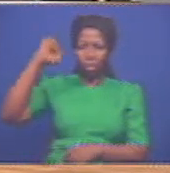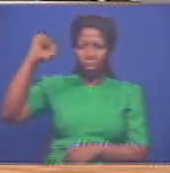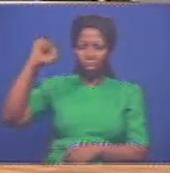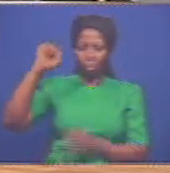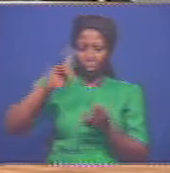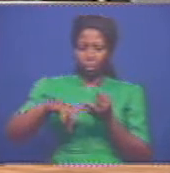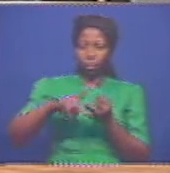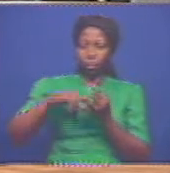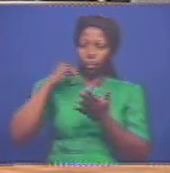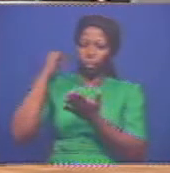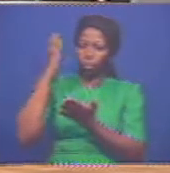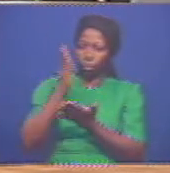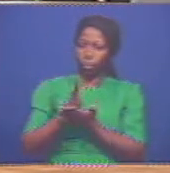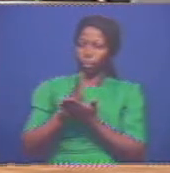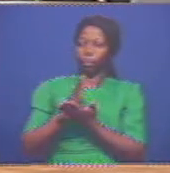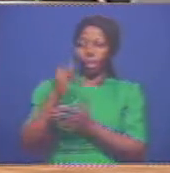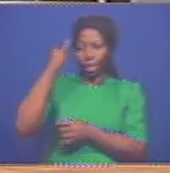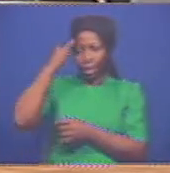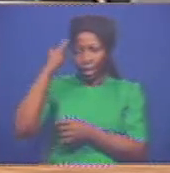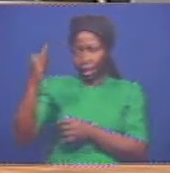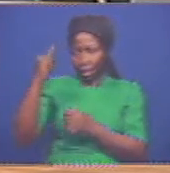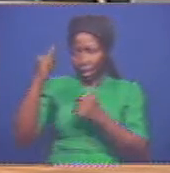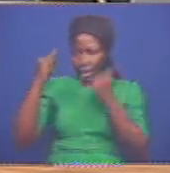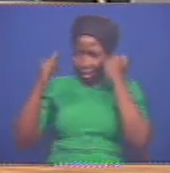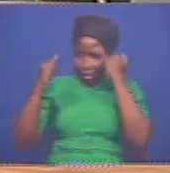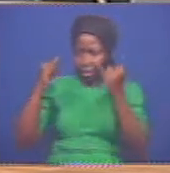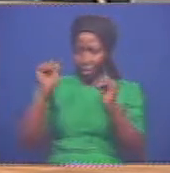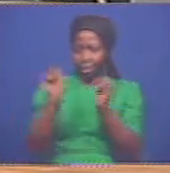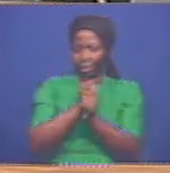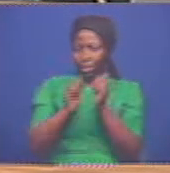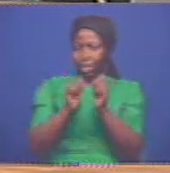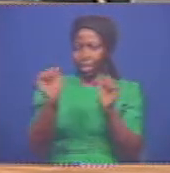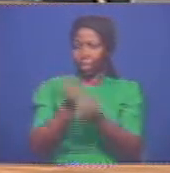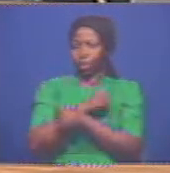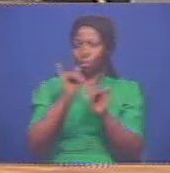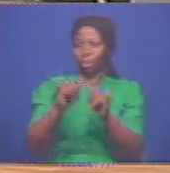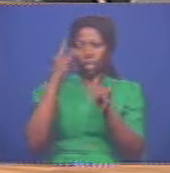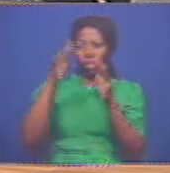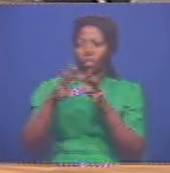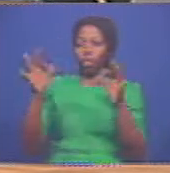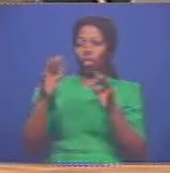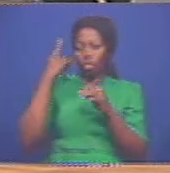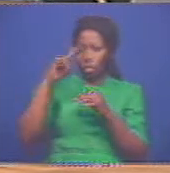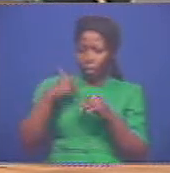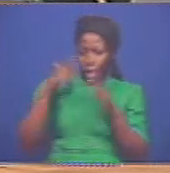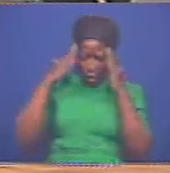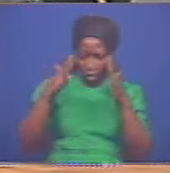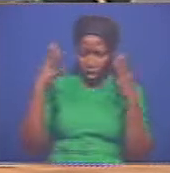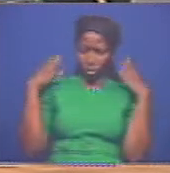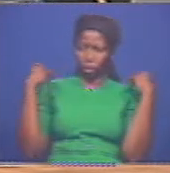the reality. The ideas that cannot survive for so long. For me, it's about practicality. What we need to do